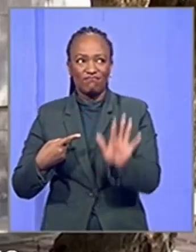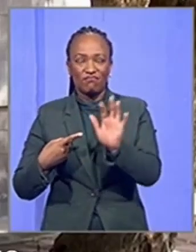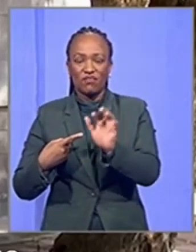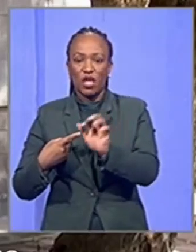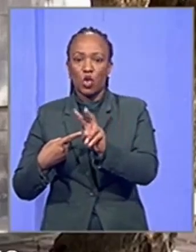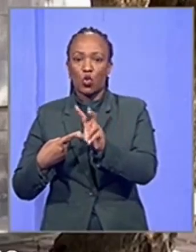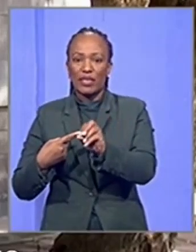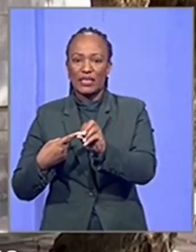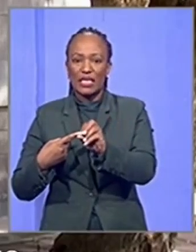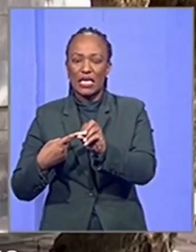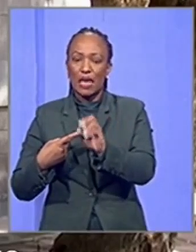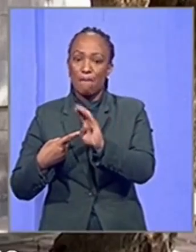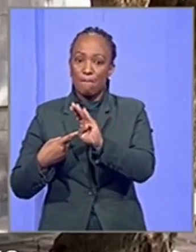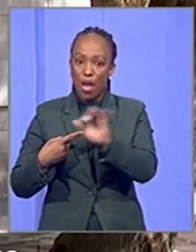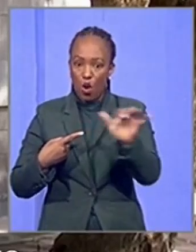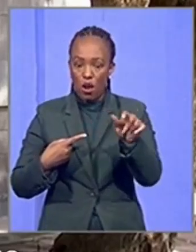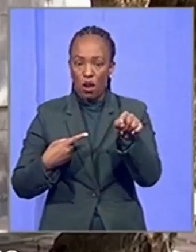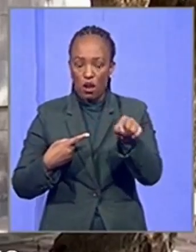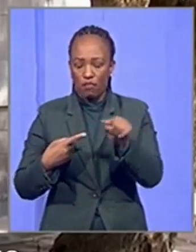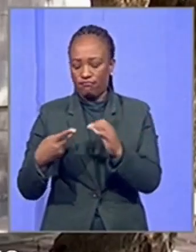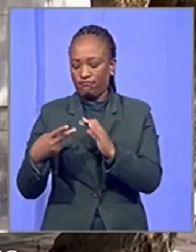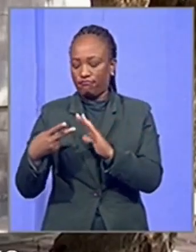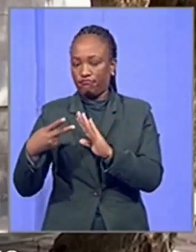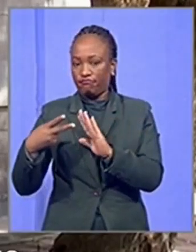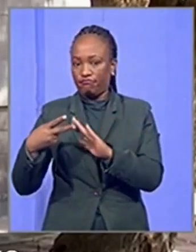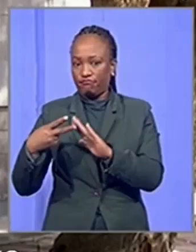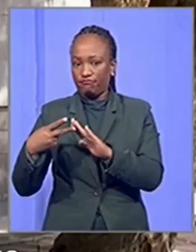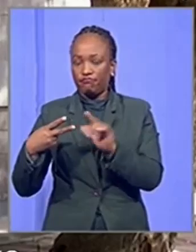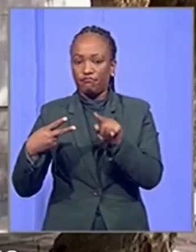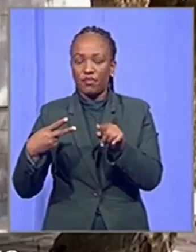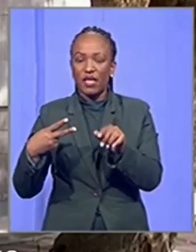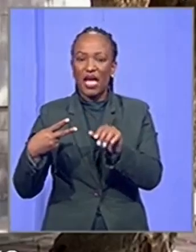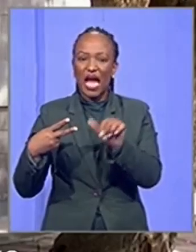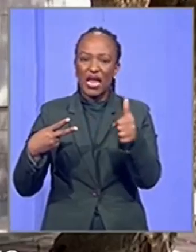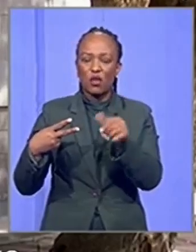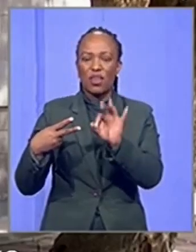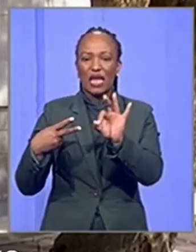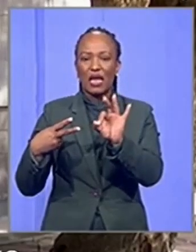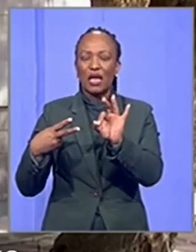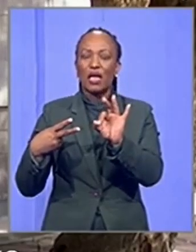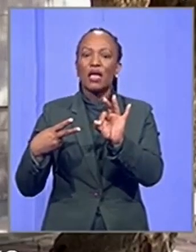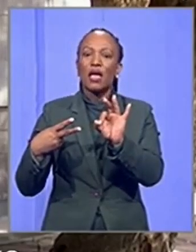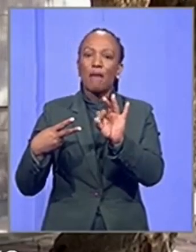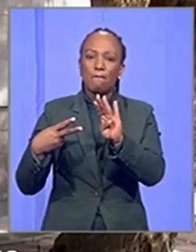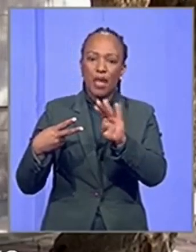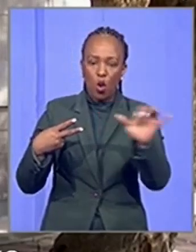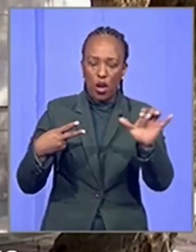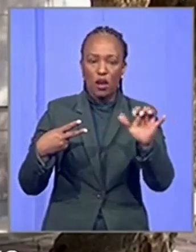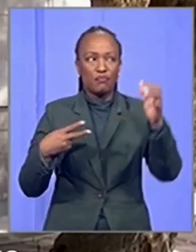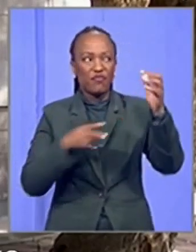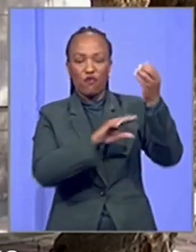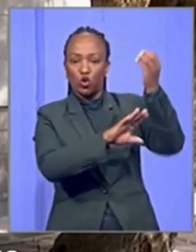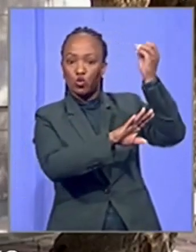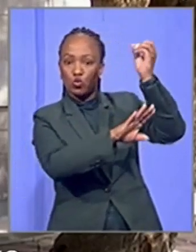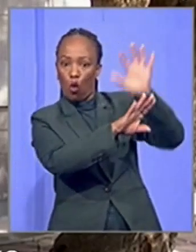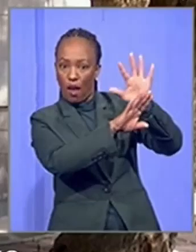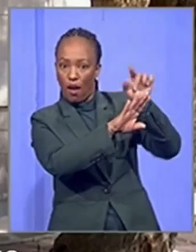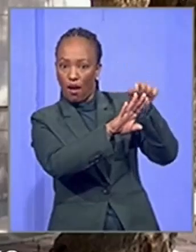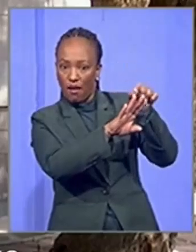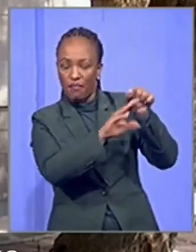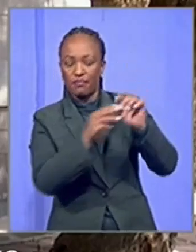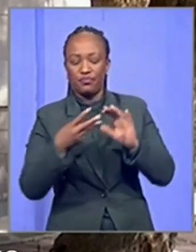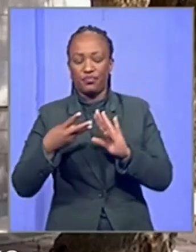billion hape hona le ena hape ya 3 billion ya solar hona le nngwe hape re tlo e launcha haufinyane le